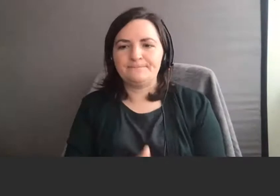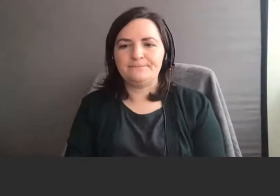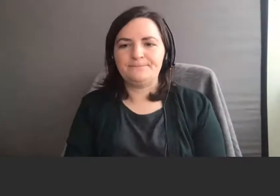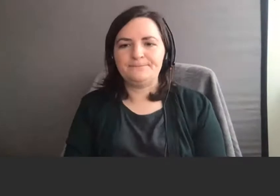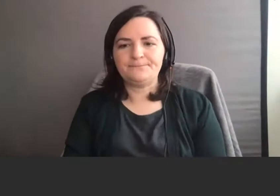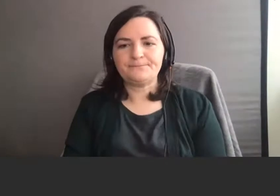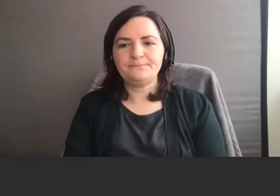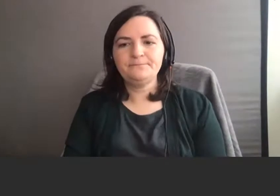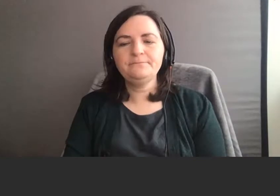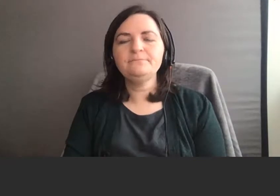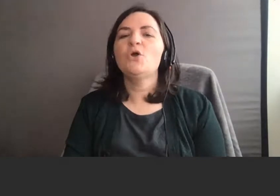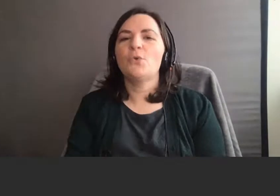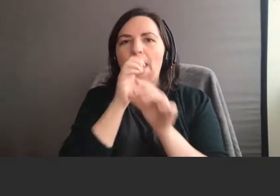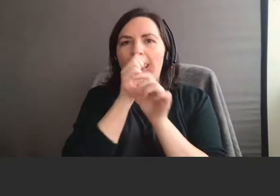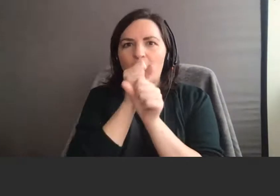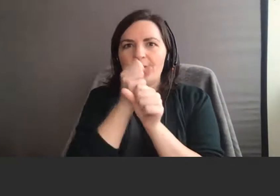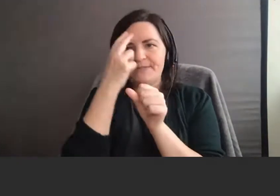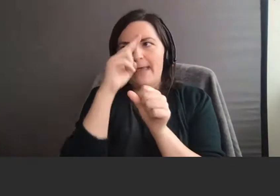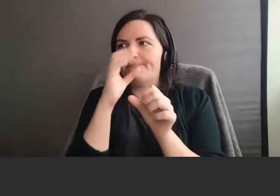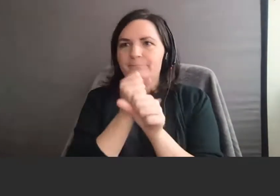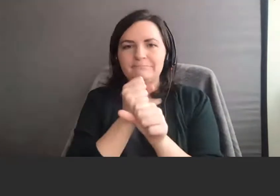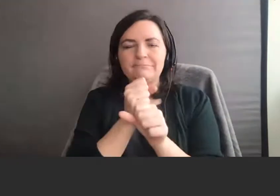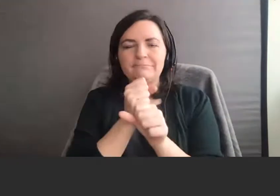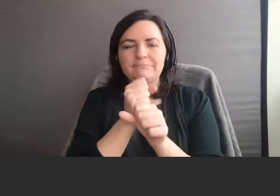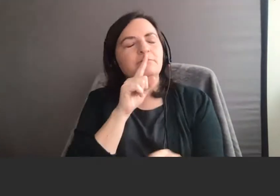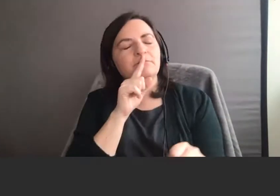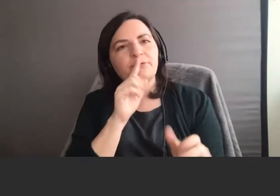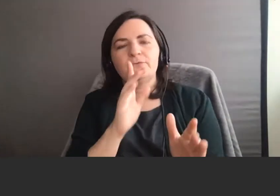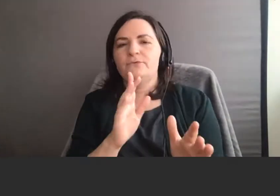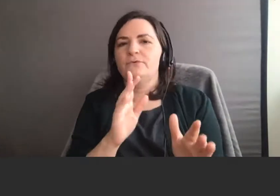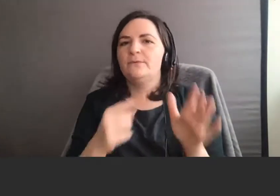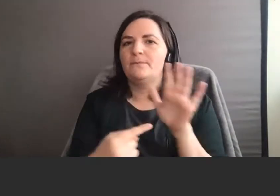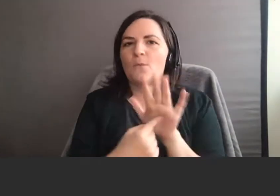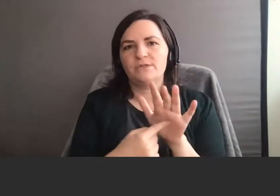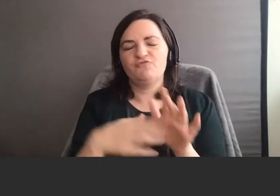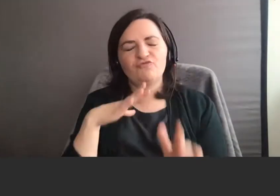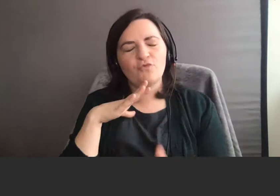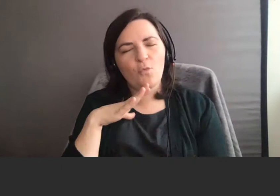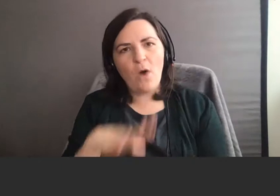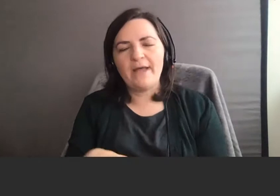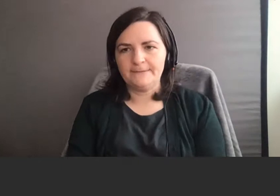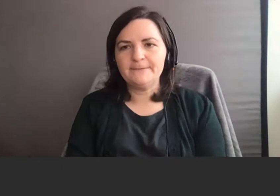So anonymity is a requirement.